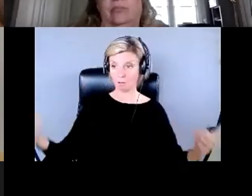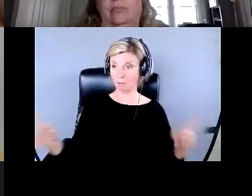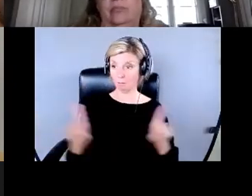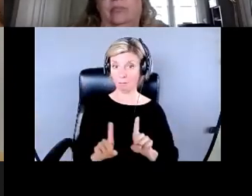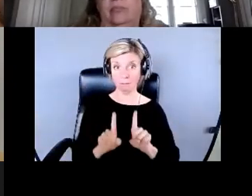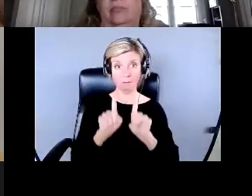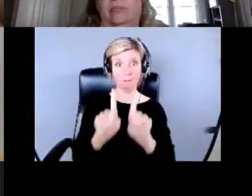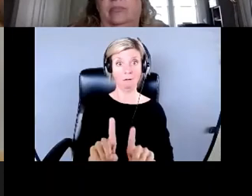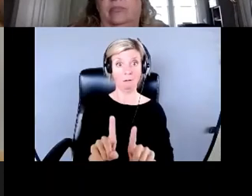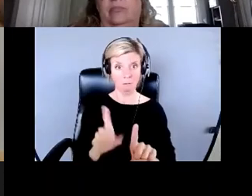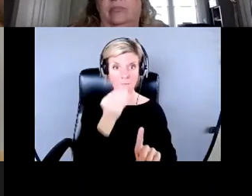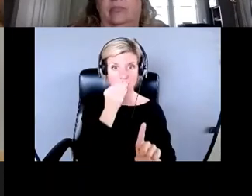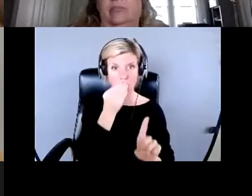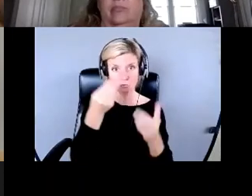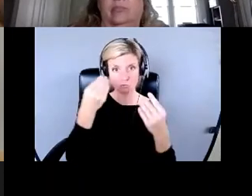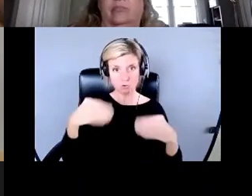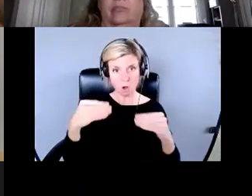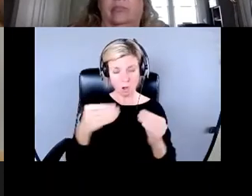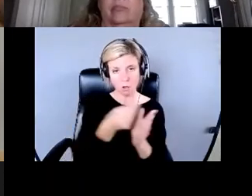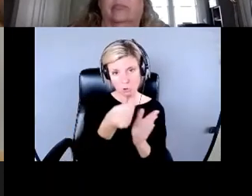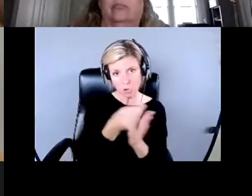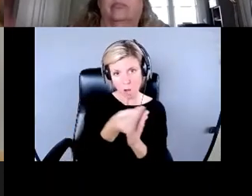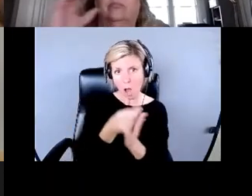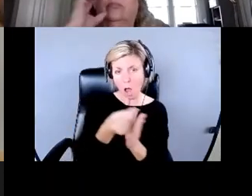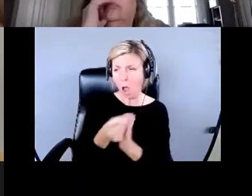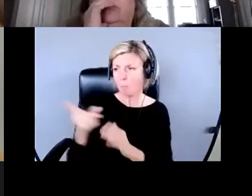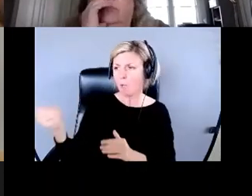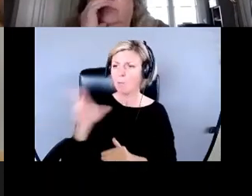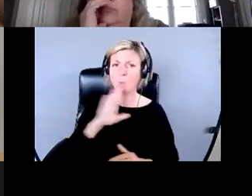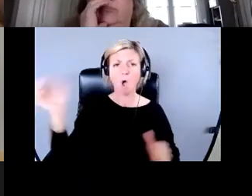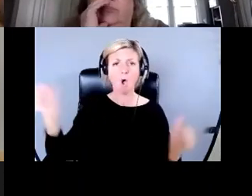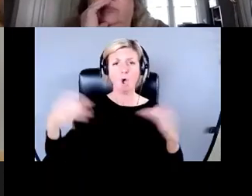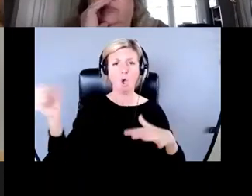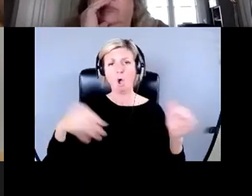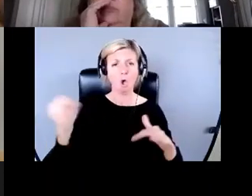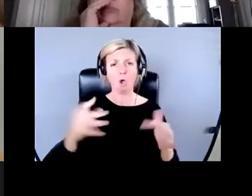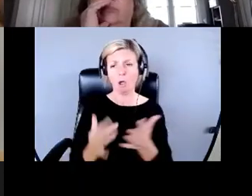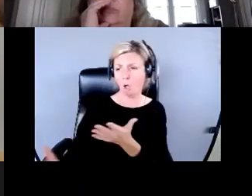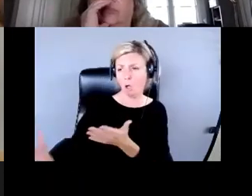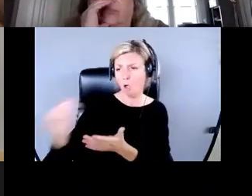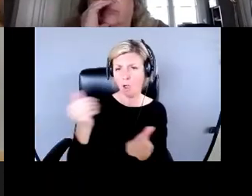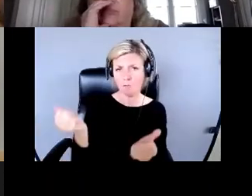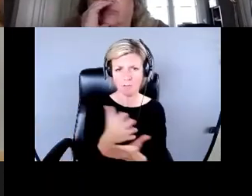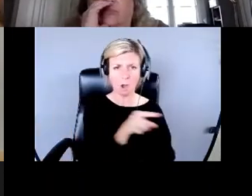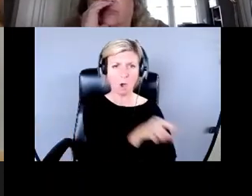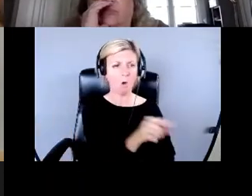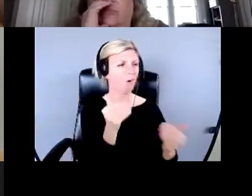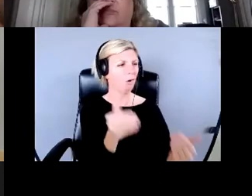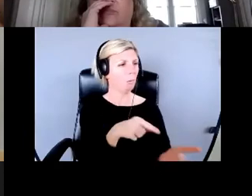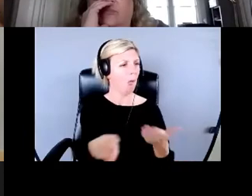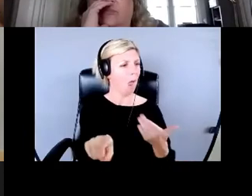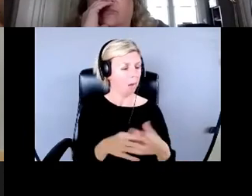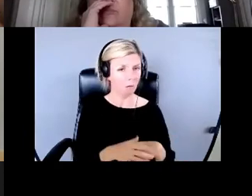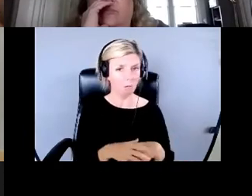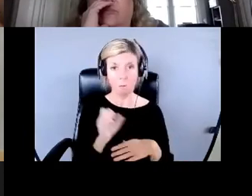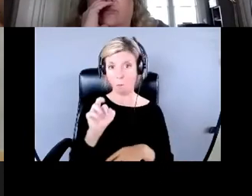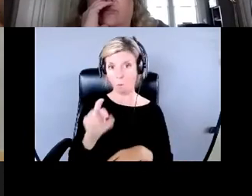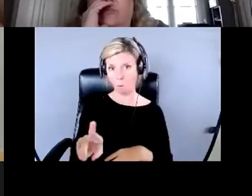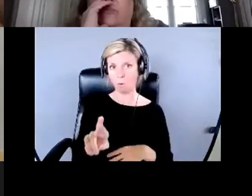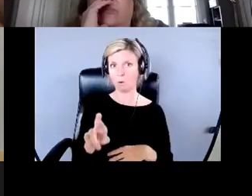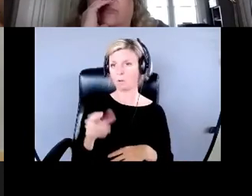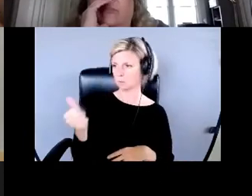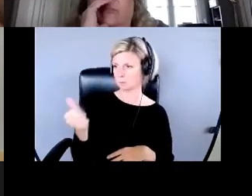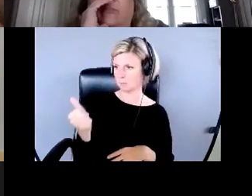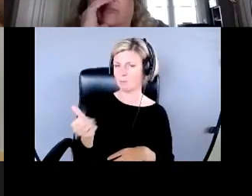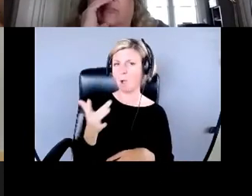simply, we don't like the same TV programs. All kinds of really basic things that can be the impetus, the catalyst for a whole